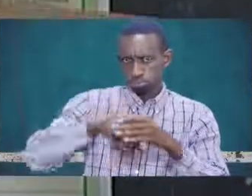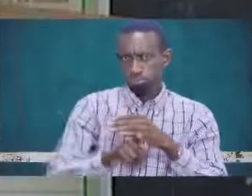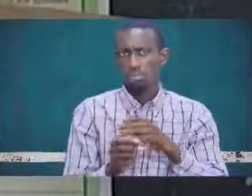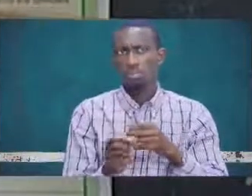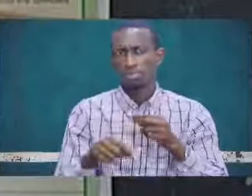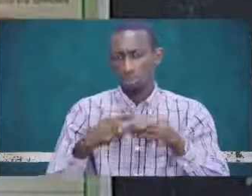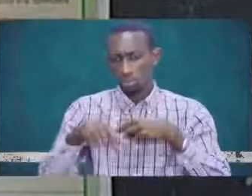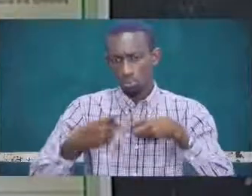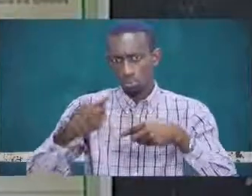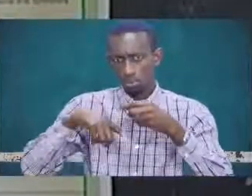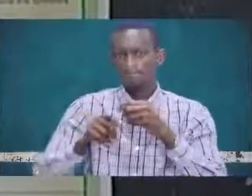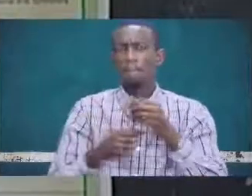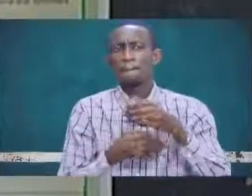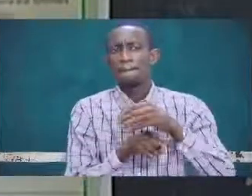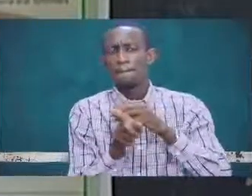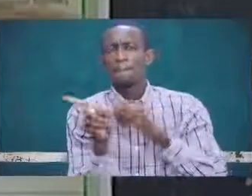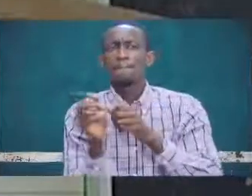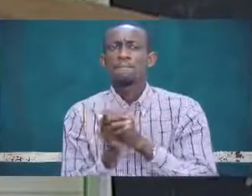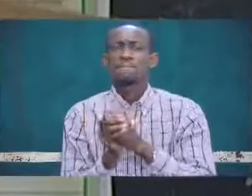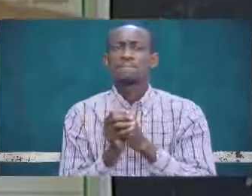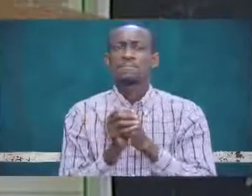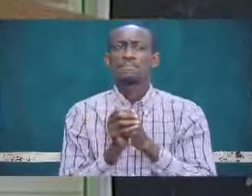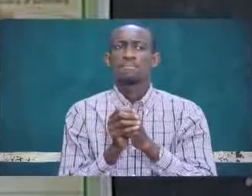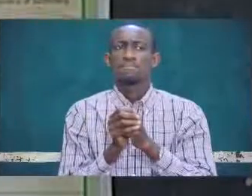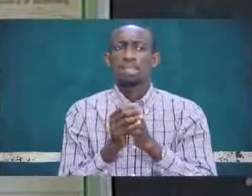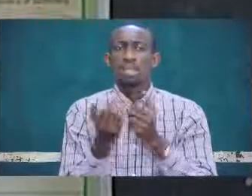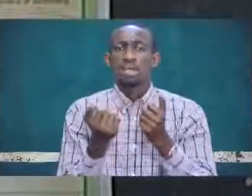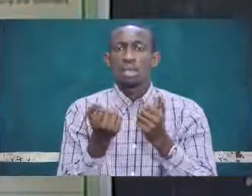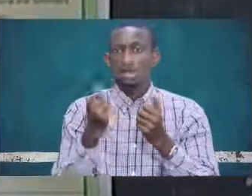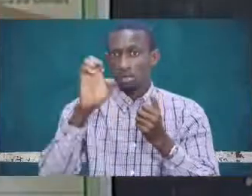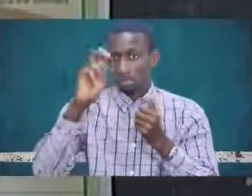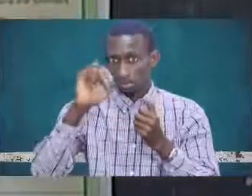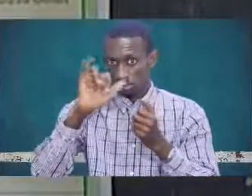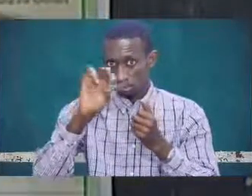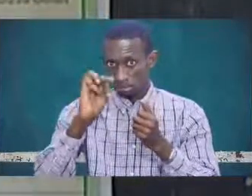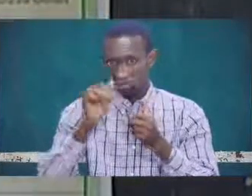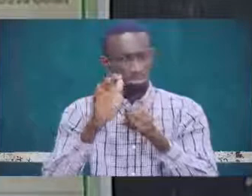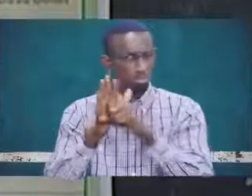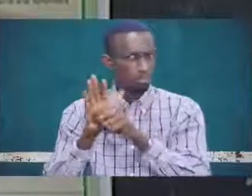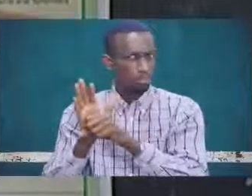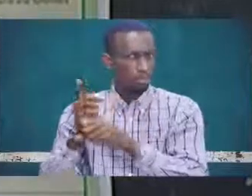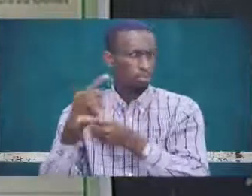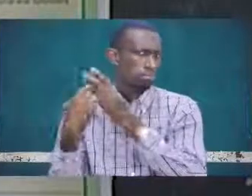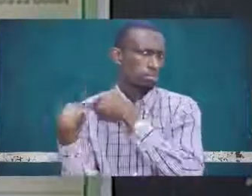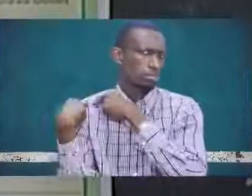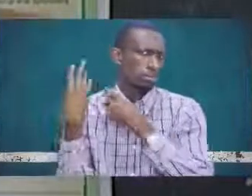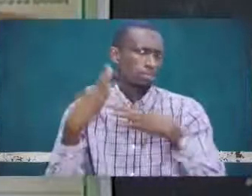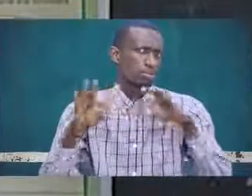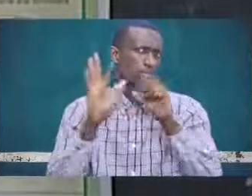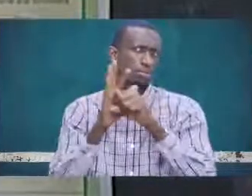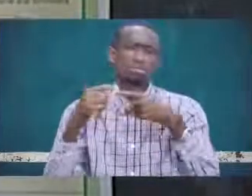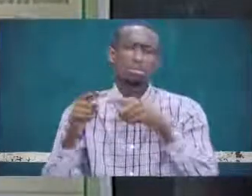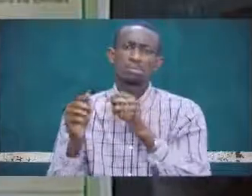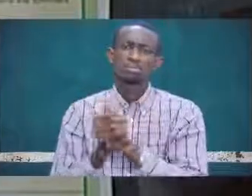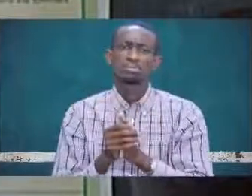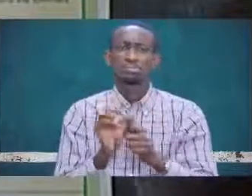first part of the small intestine is referred as the duodenum, and also there are a number of enzymes that are found in the duodenum and which performs very many functions.